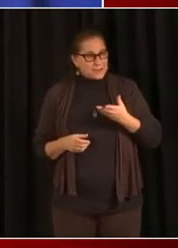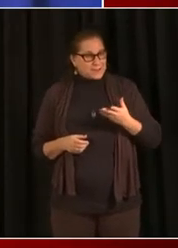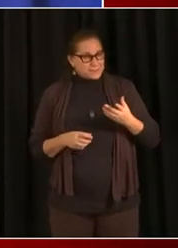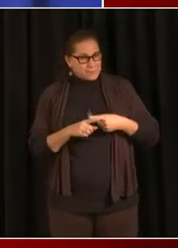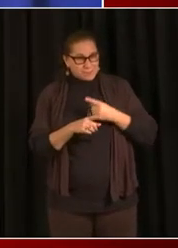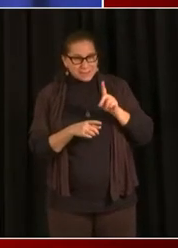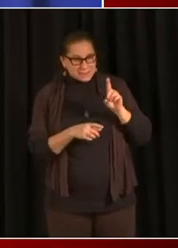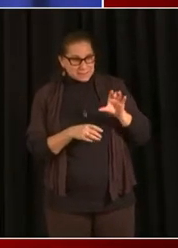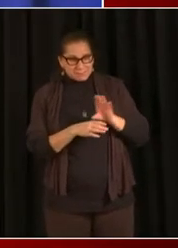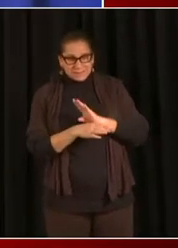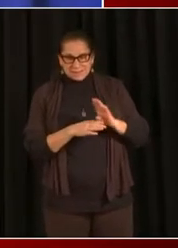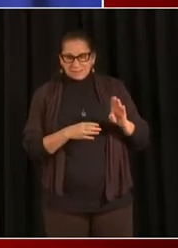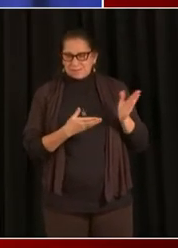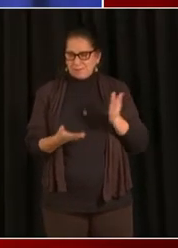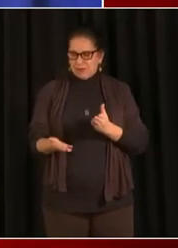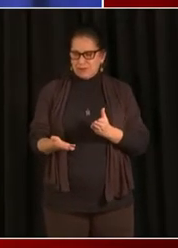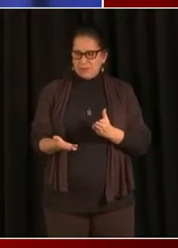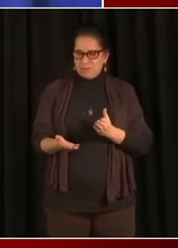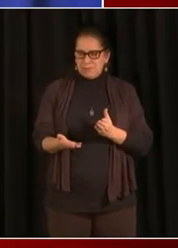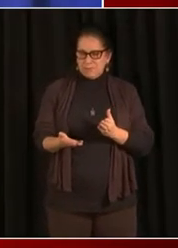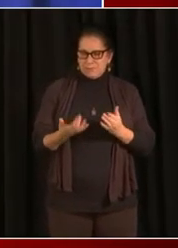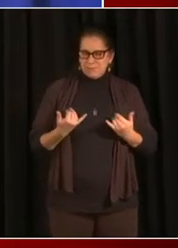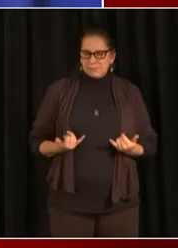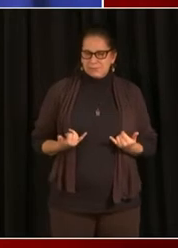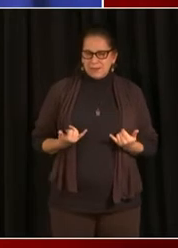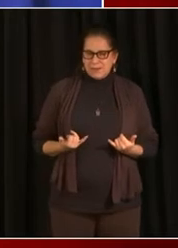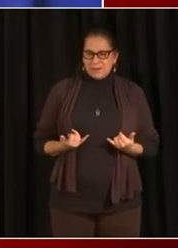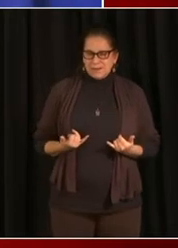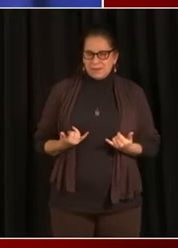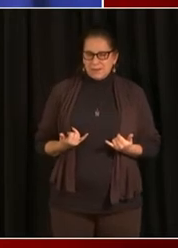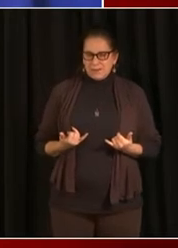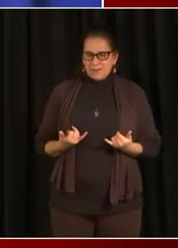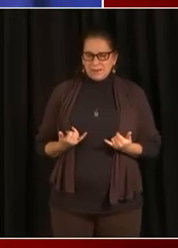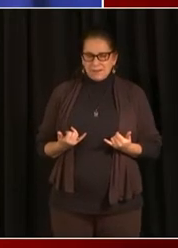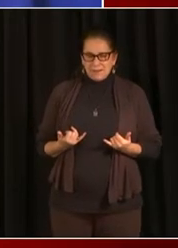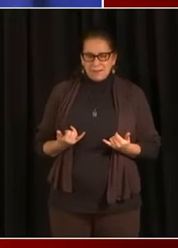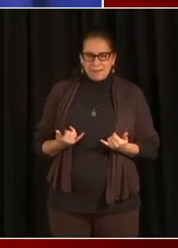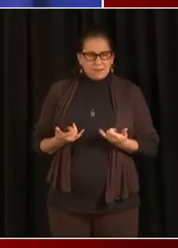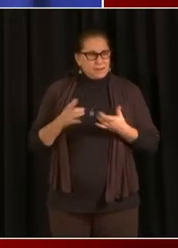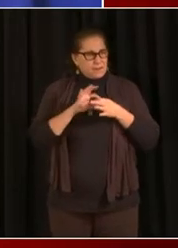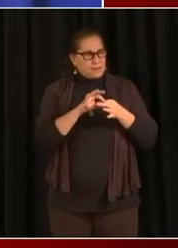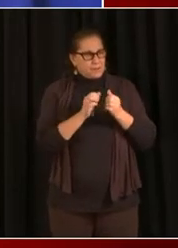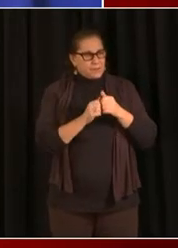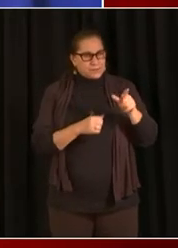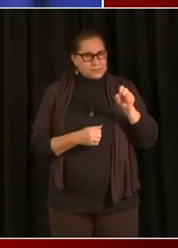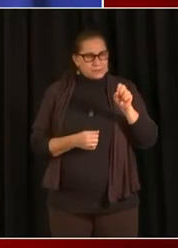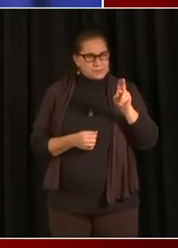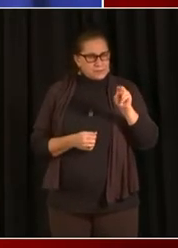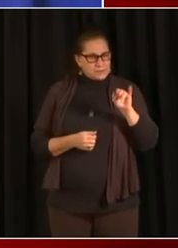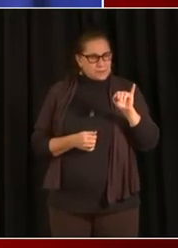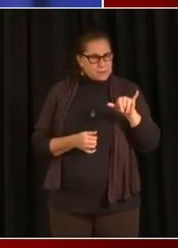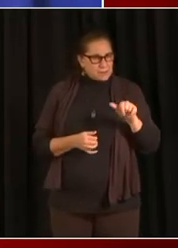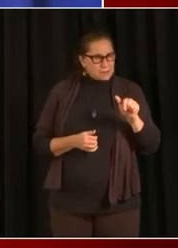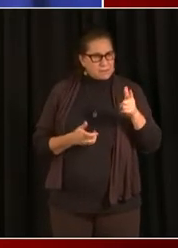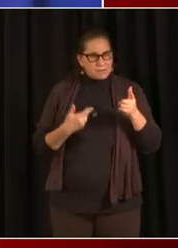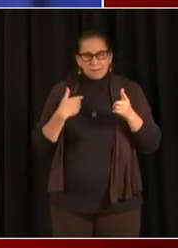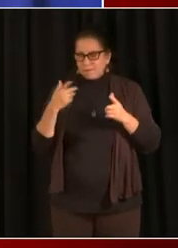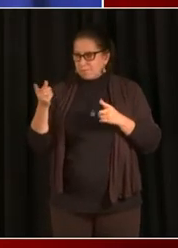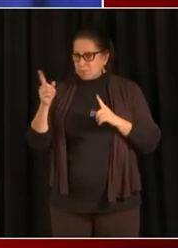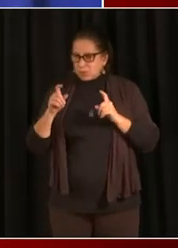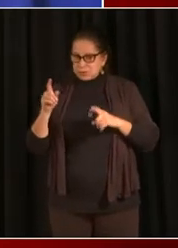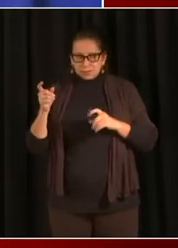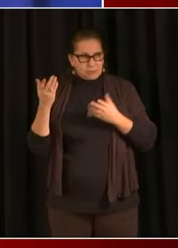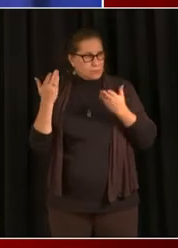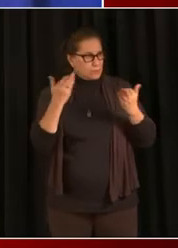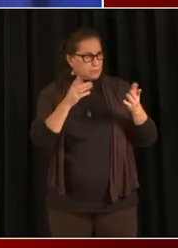shaking your head when Anika was talking, so I wanted to see what you connected with. And then we have some technical questions that we'll get to that have come in on